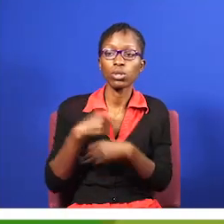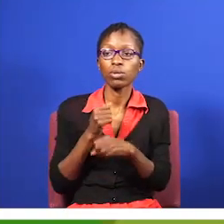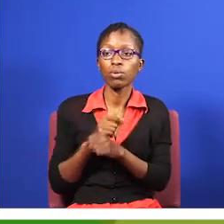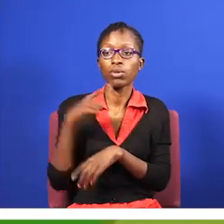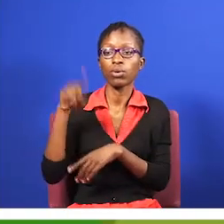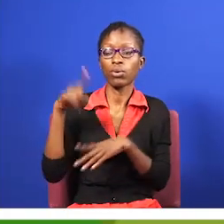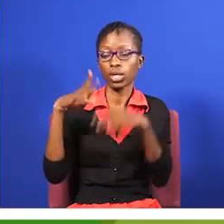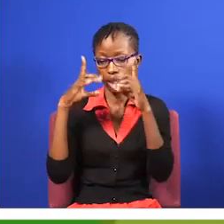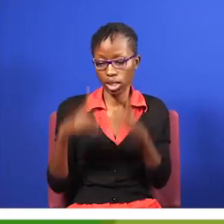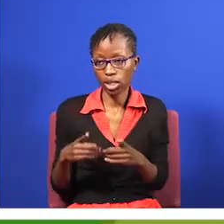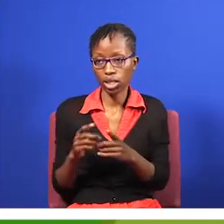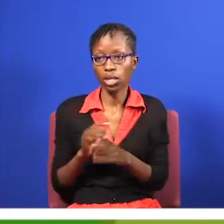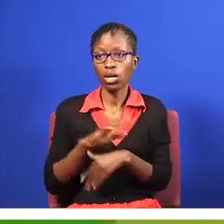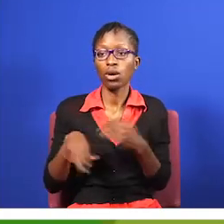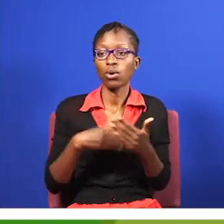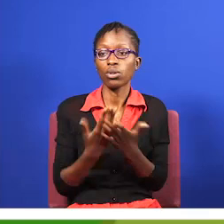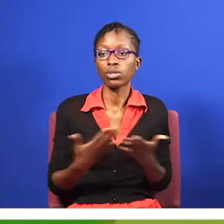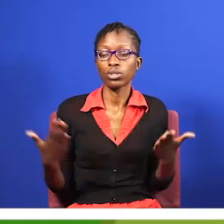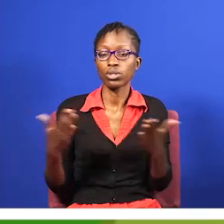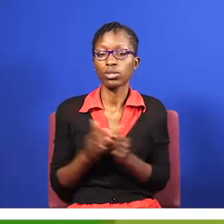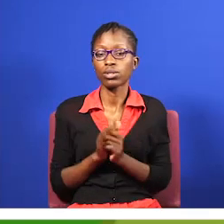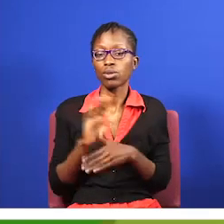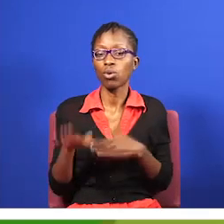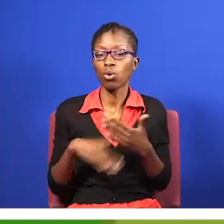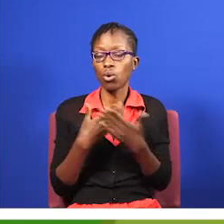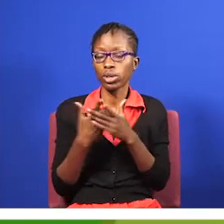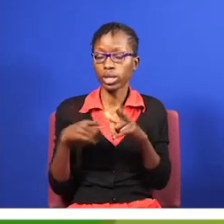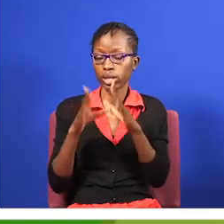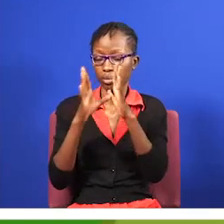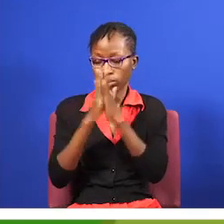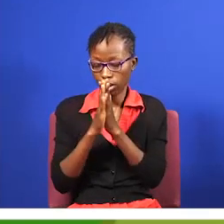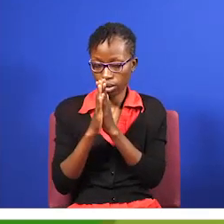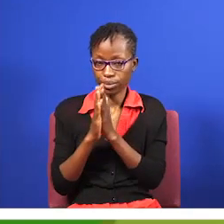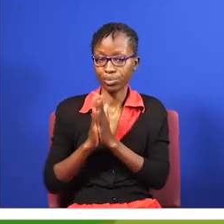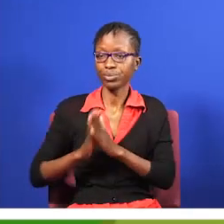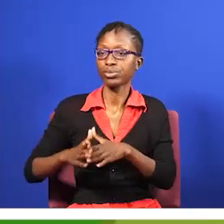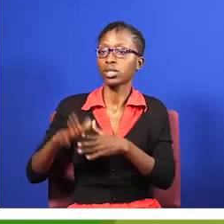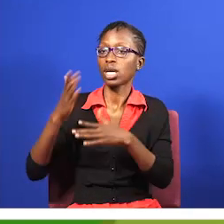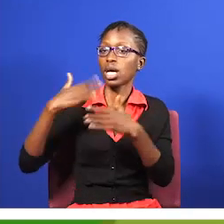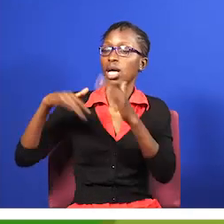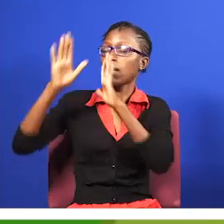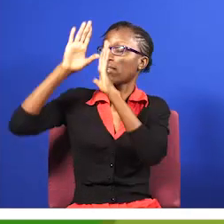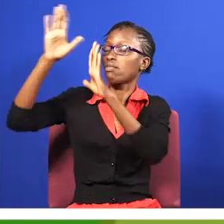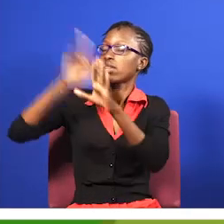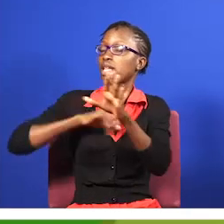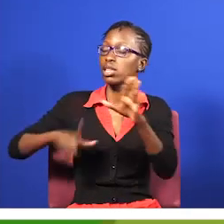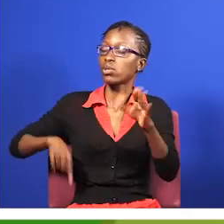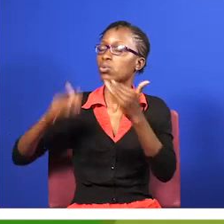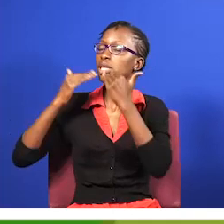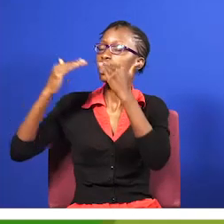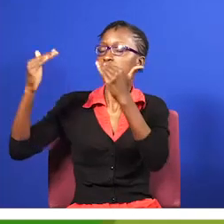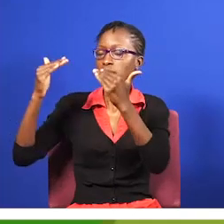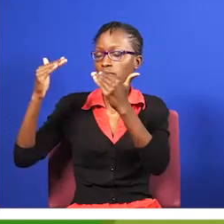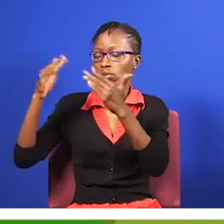make the right choices. So all the children, can we close our eyes and pray? Heavenly Father, we are grateful, Lord,